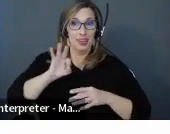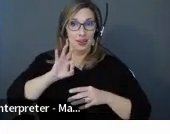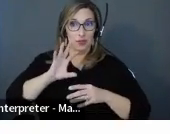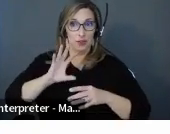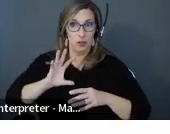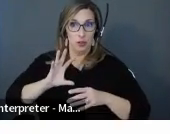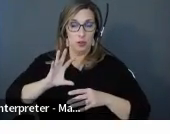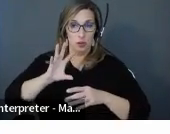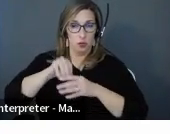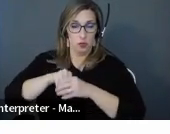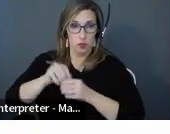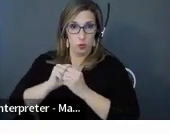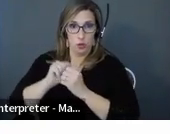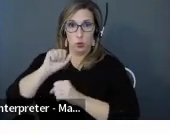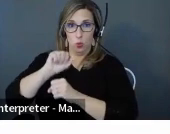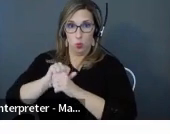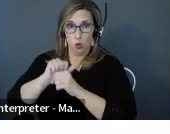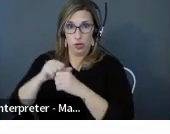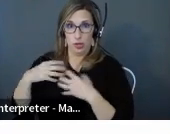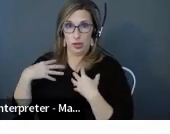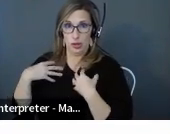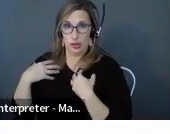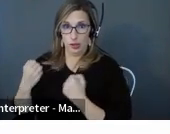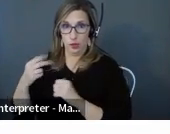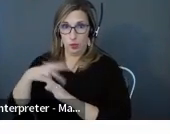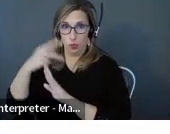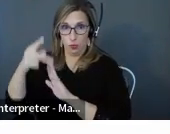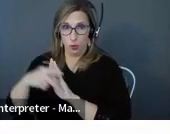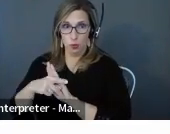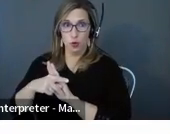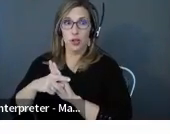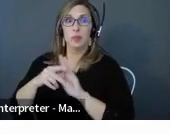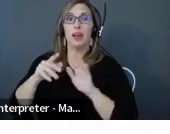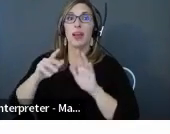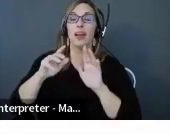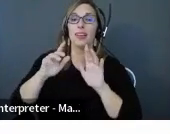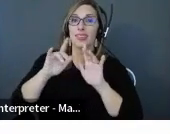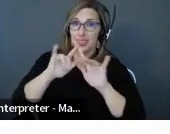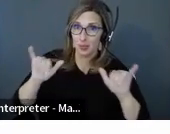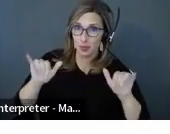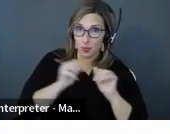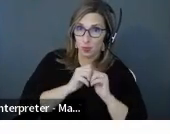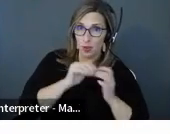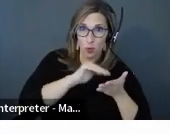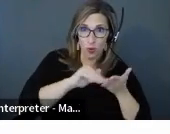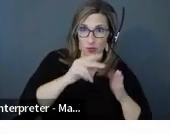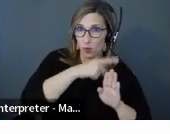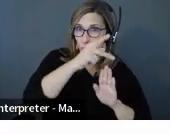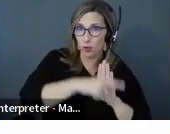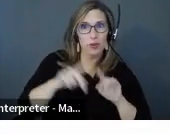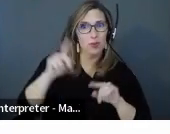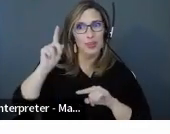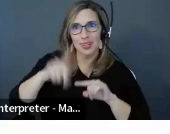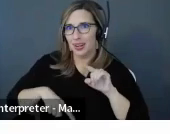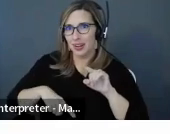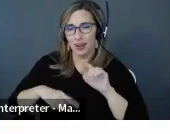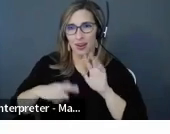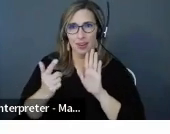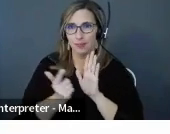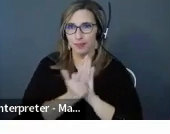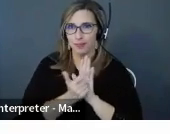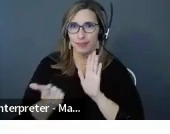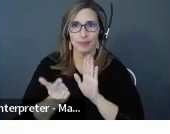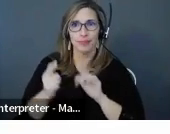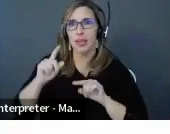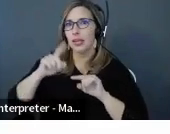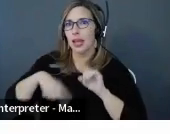a Working Healthy program, in an HCBS waiver program at the same time. So we're not allowed to duplicate services,